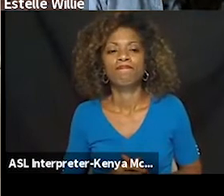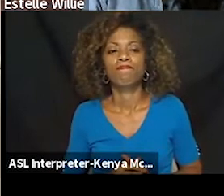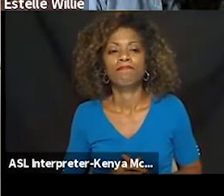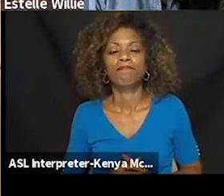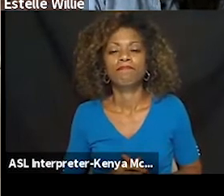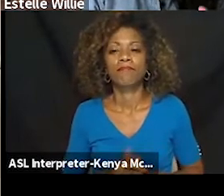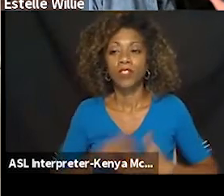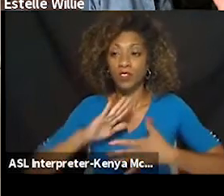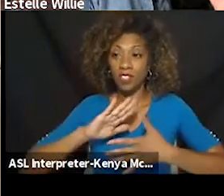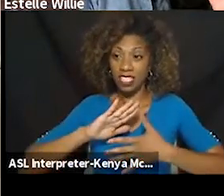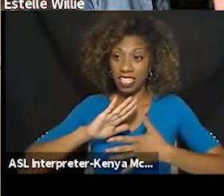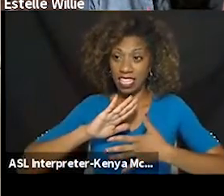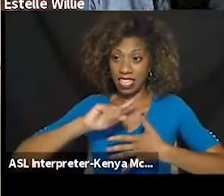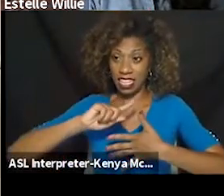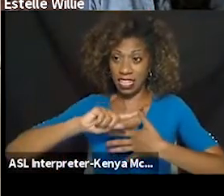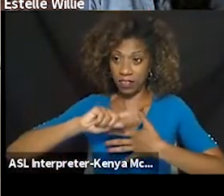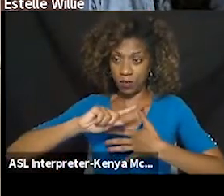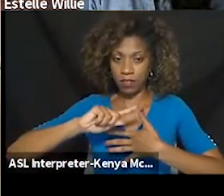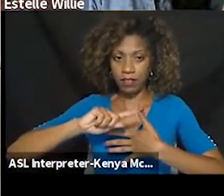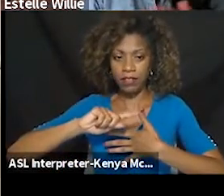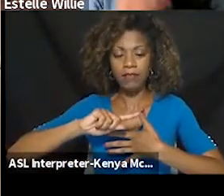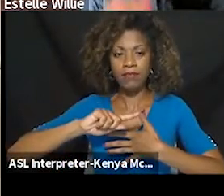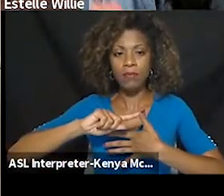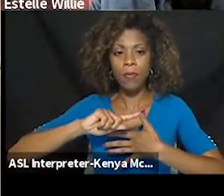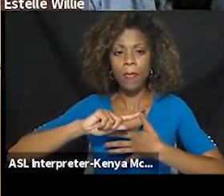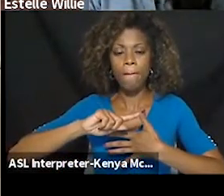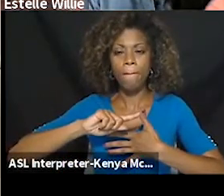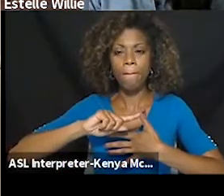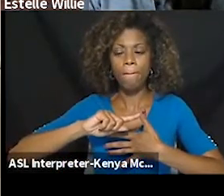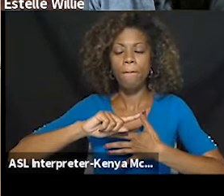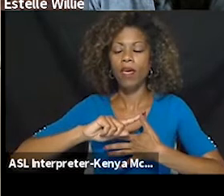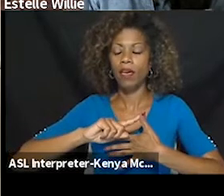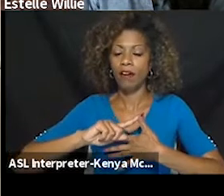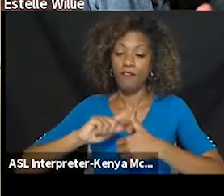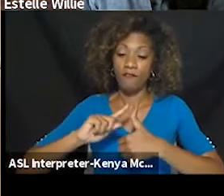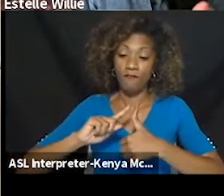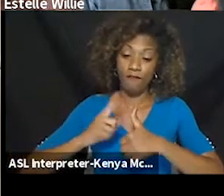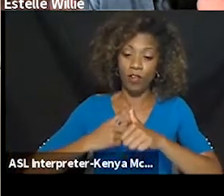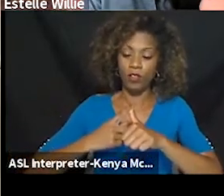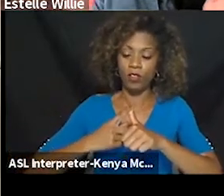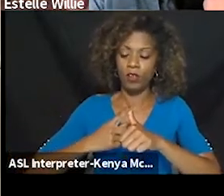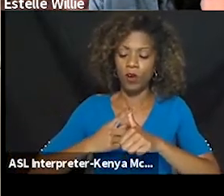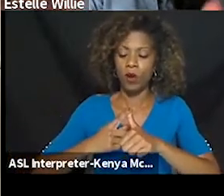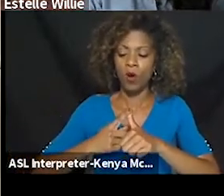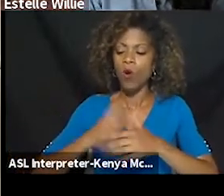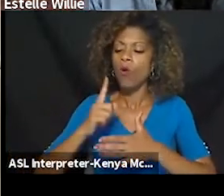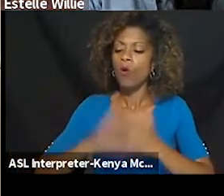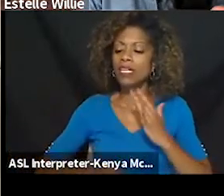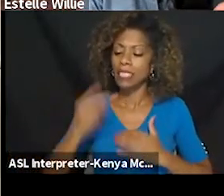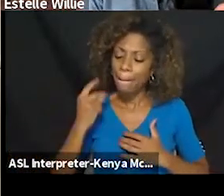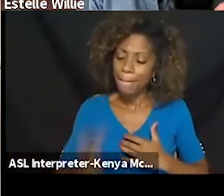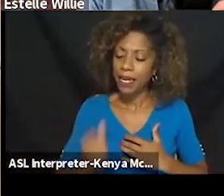started out from the very beginning thinking through what is an immediate thing that Rockefeller could do to help with this